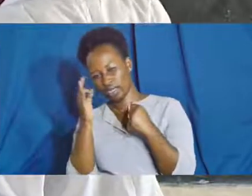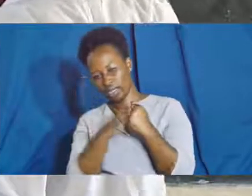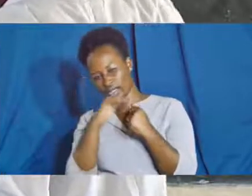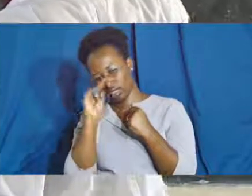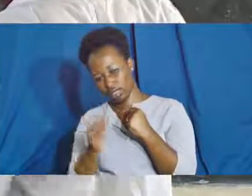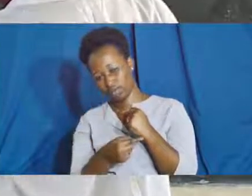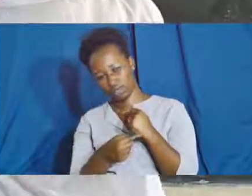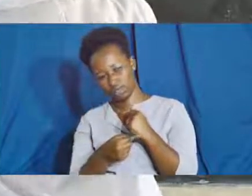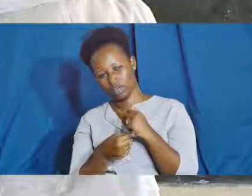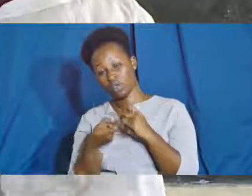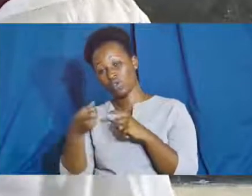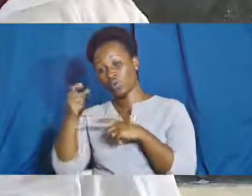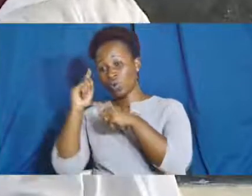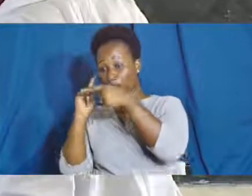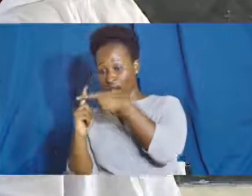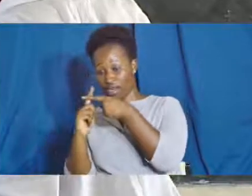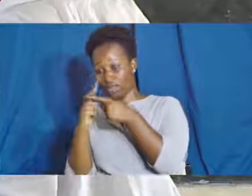198,000, you add